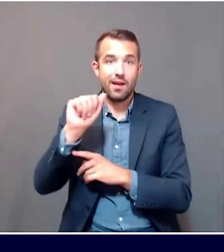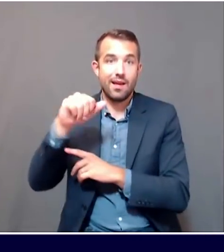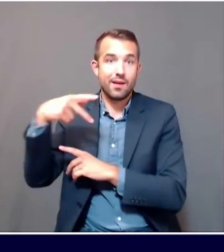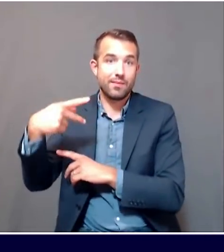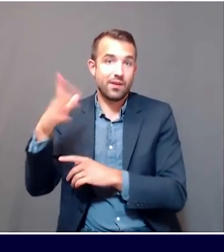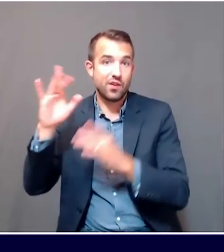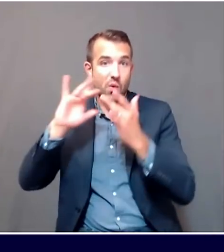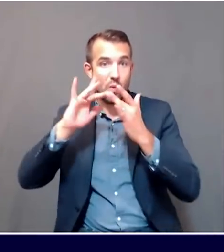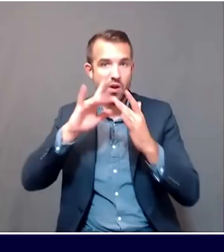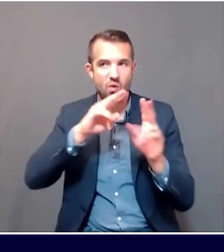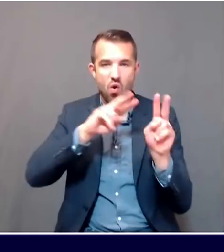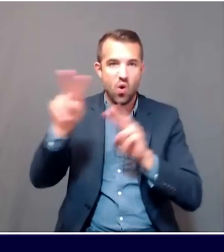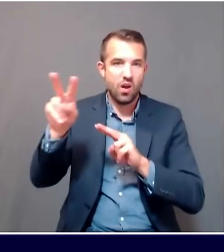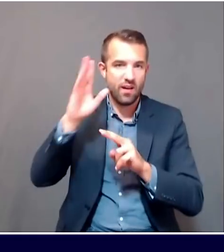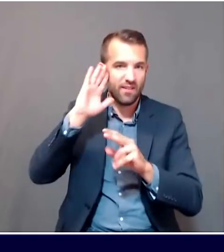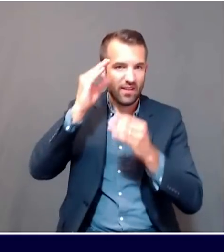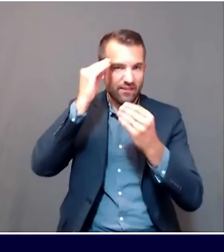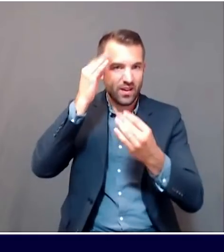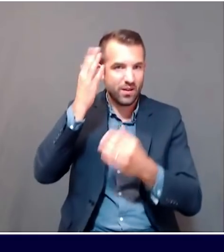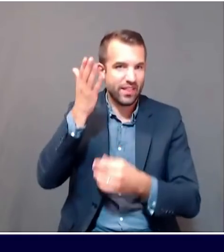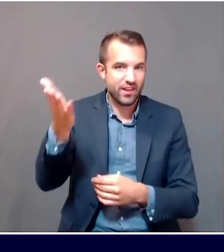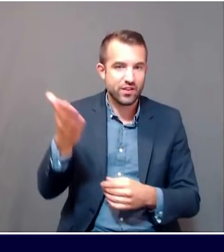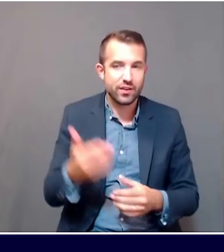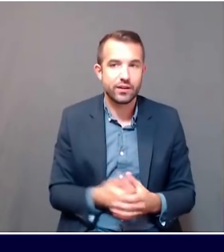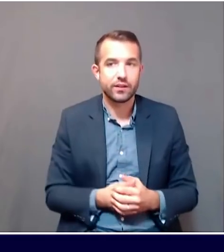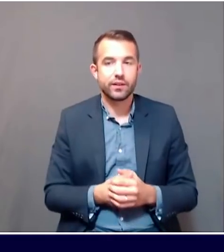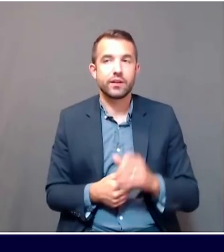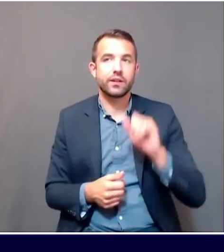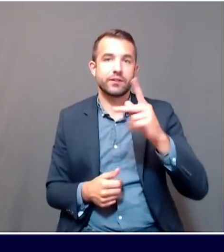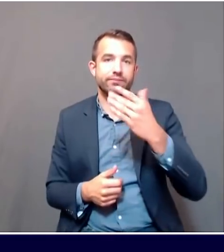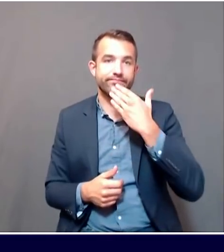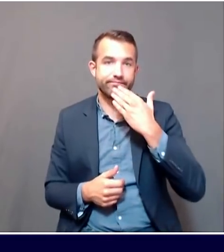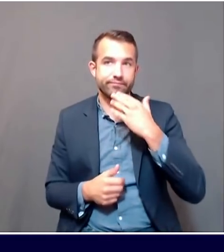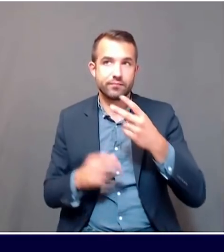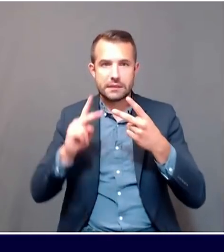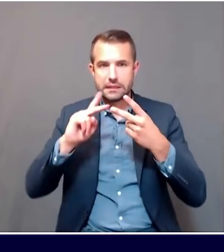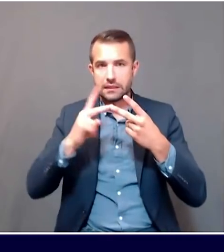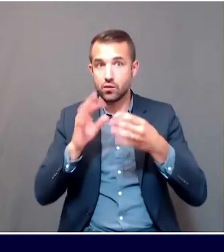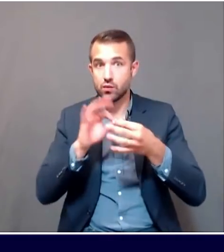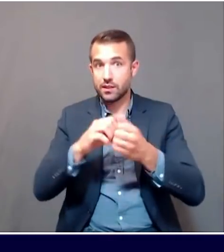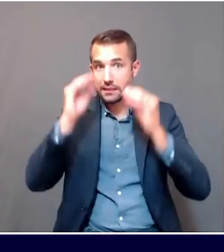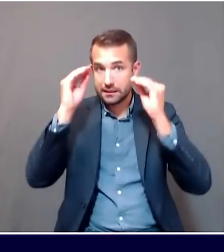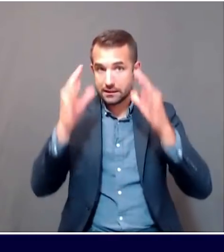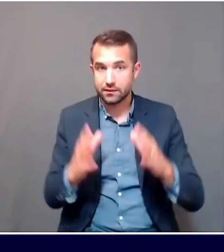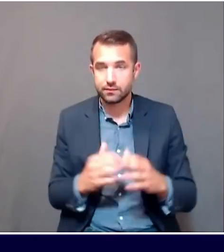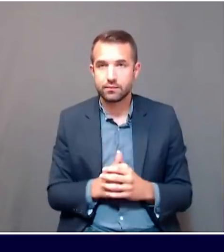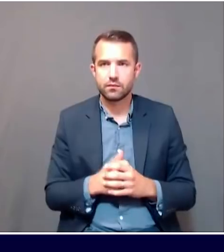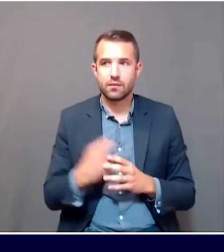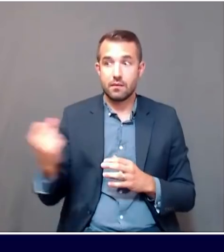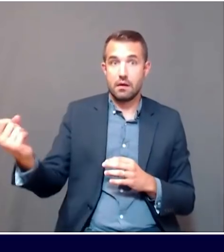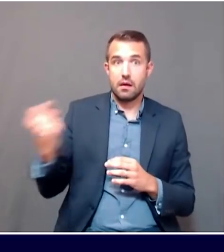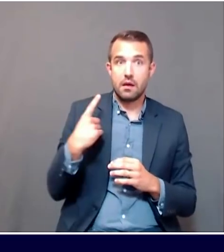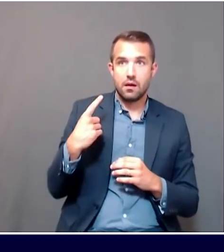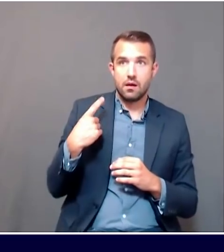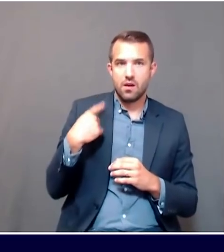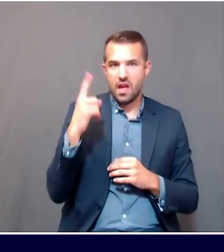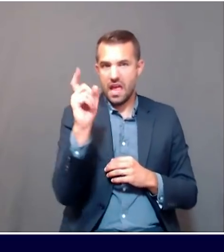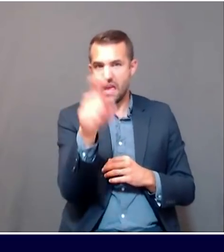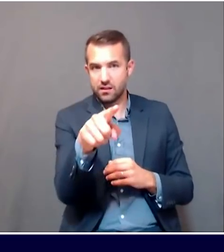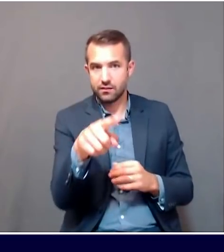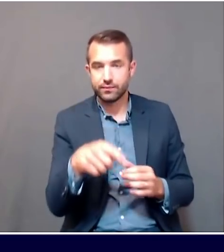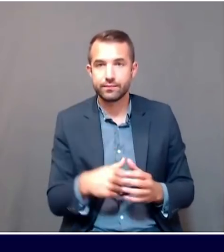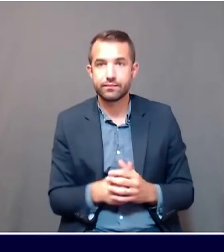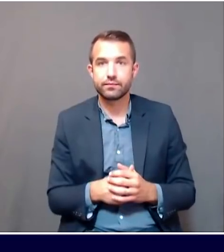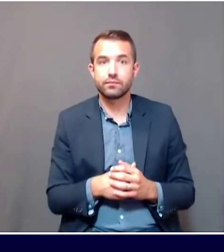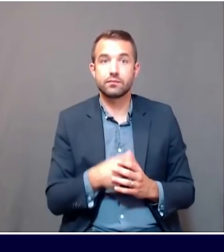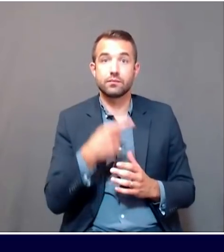Okay, thank you. And another teacher asks whether you anticipate providing a count of the number of school workers who have tested positive as